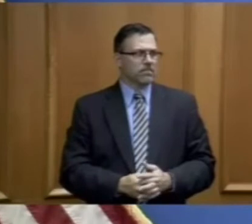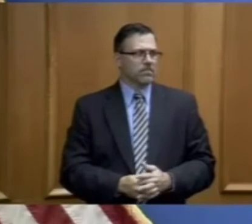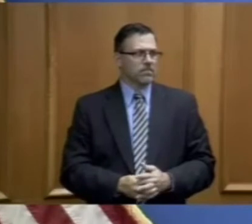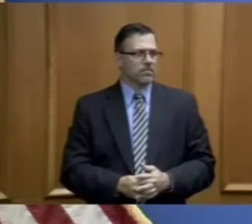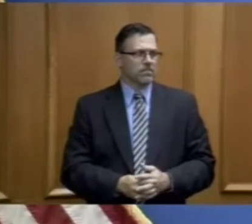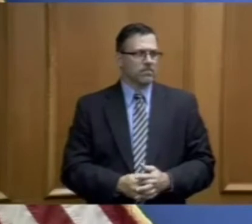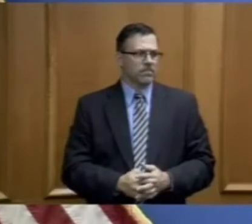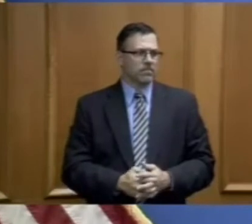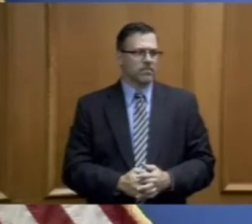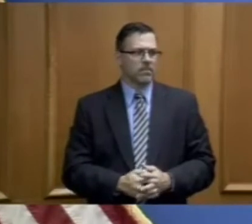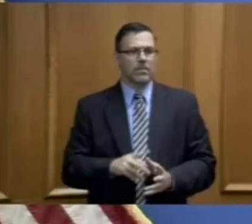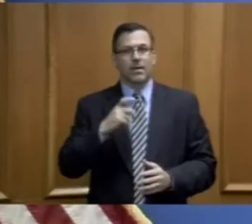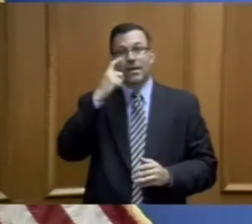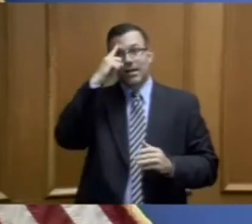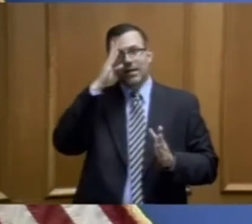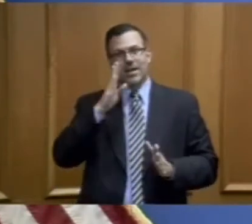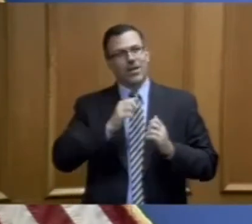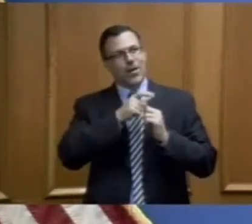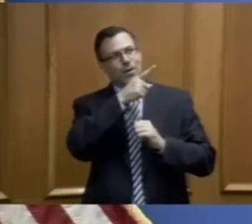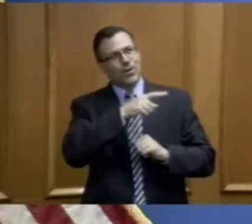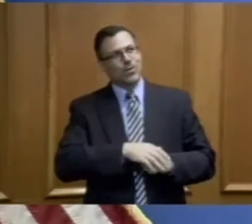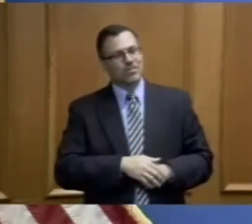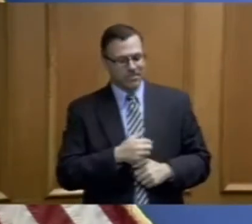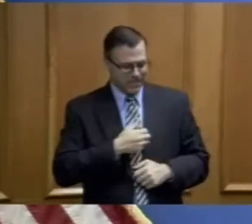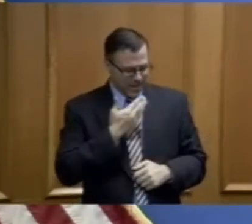Yes, Governor, how are you doing? Good, Sam.